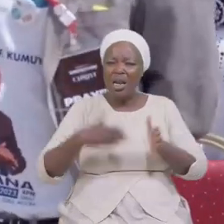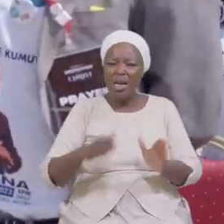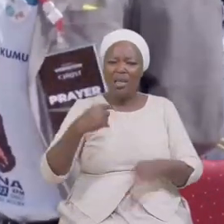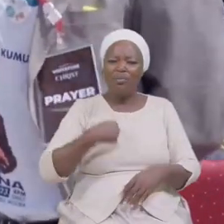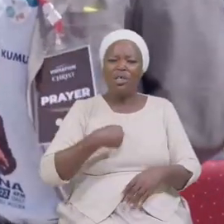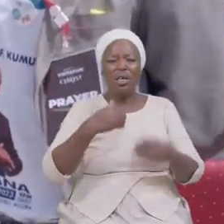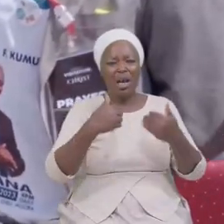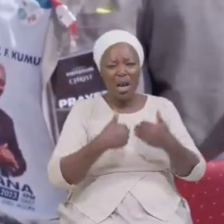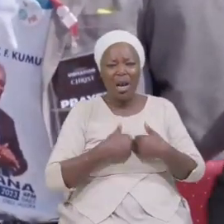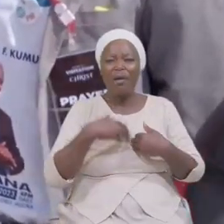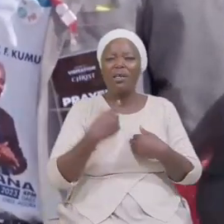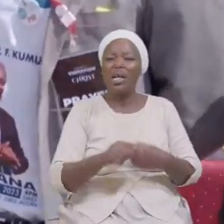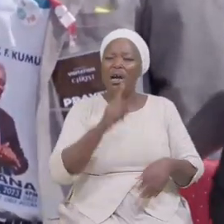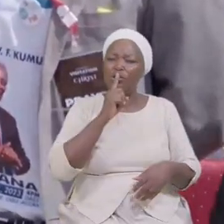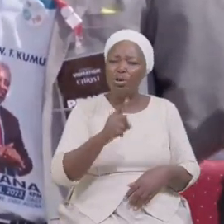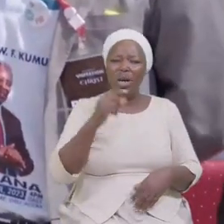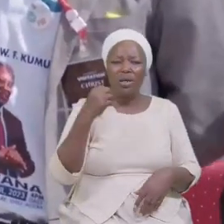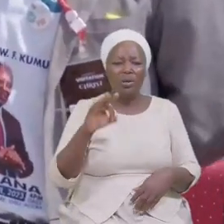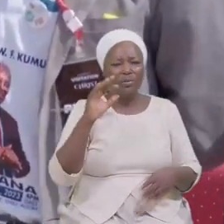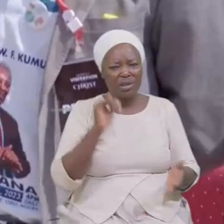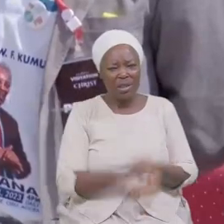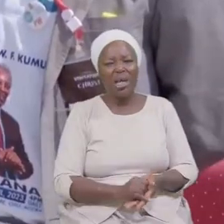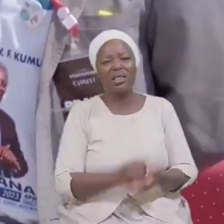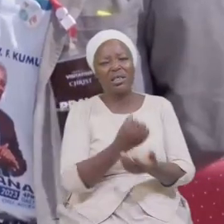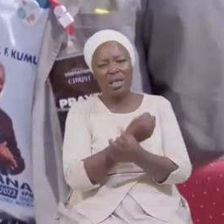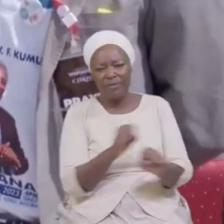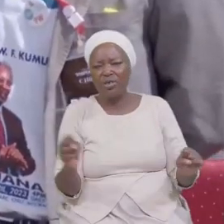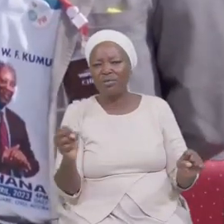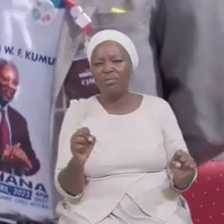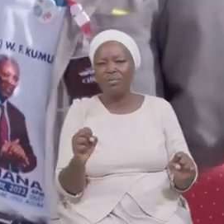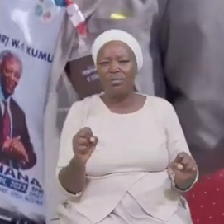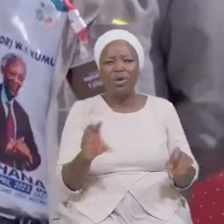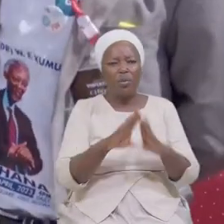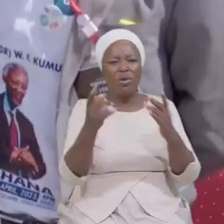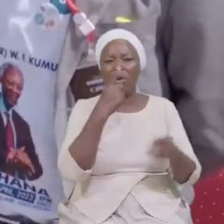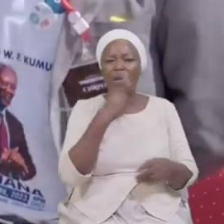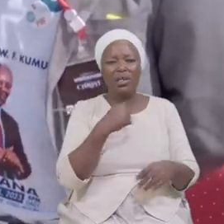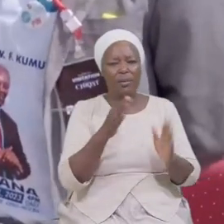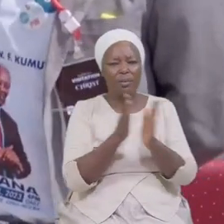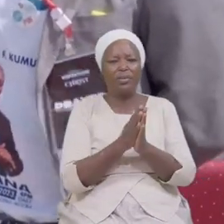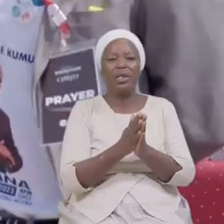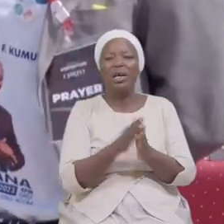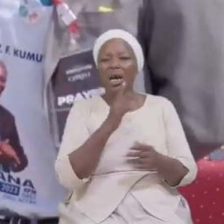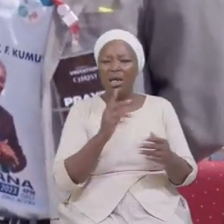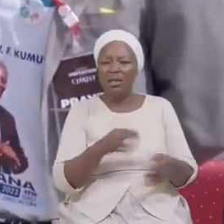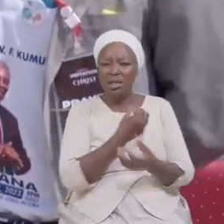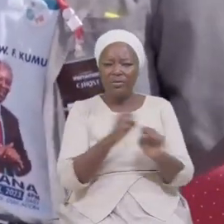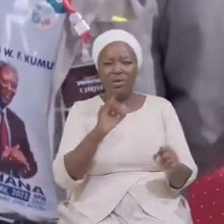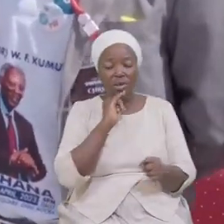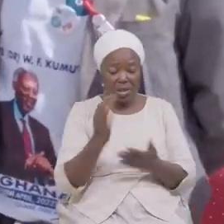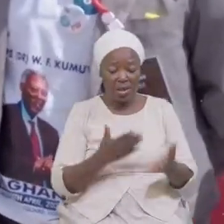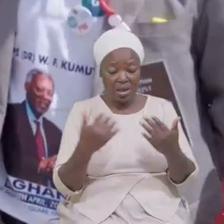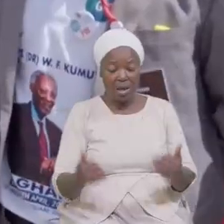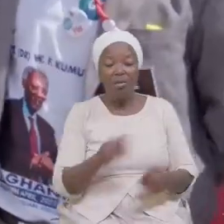the assurance of that salvation. Open your mouth and talk to the Lord. Salvation is available.